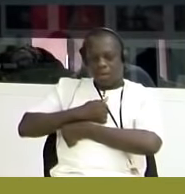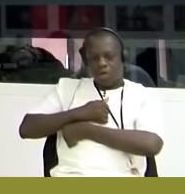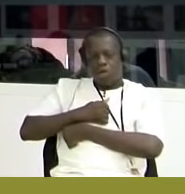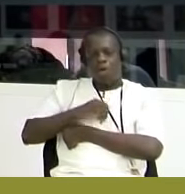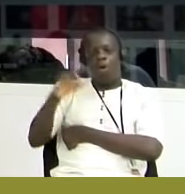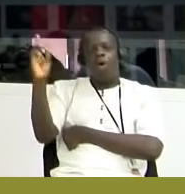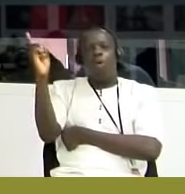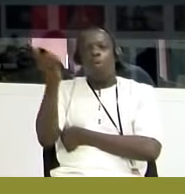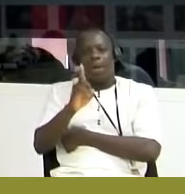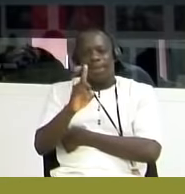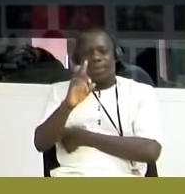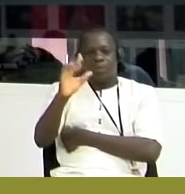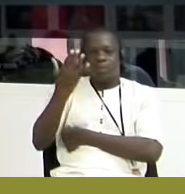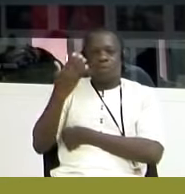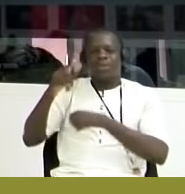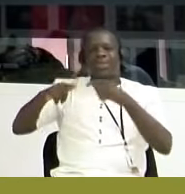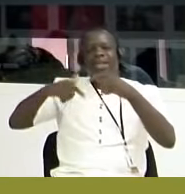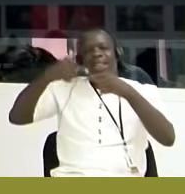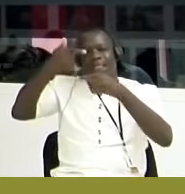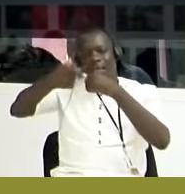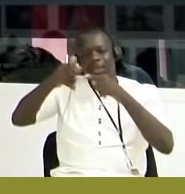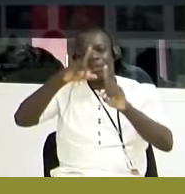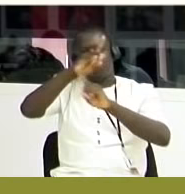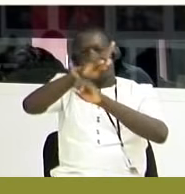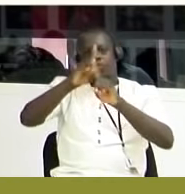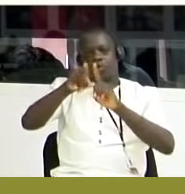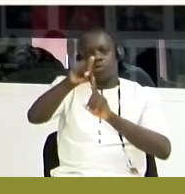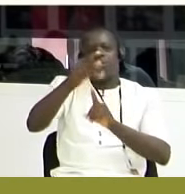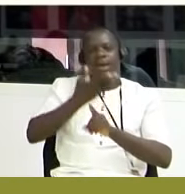next position that you held in government?